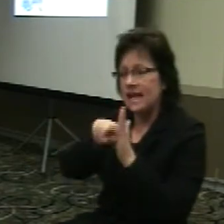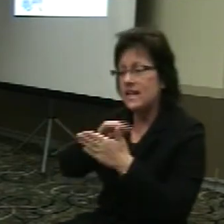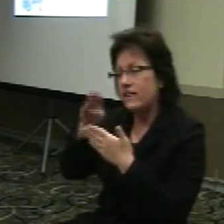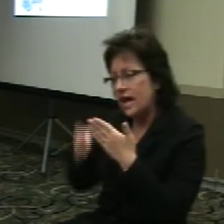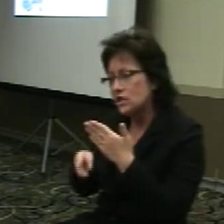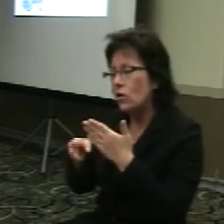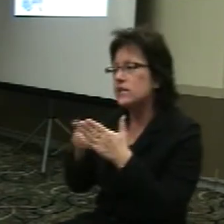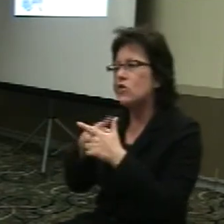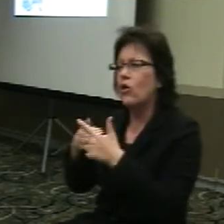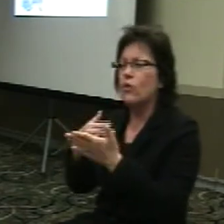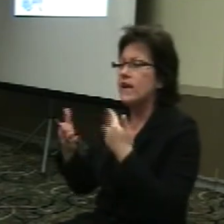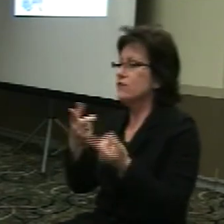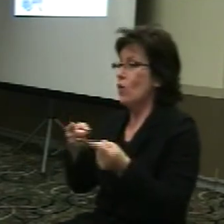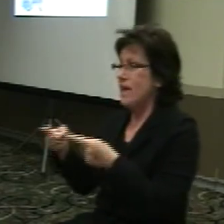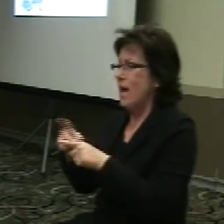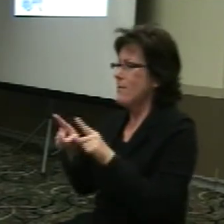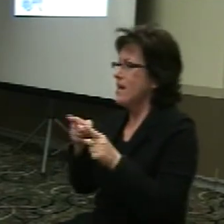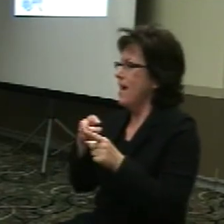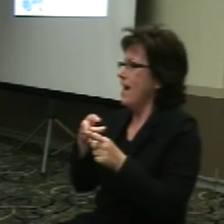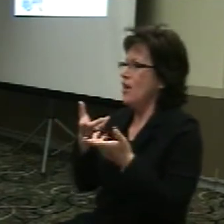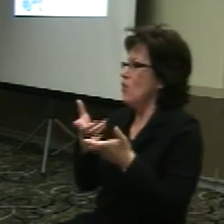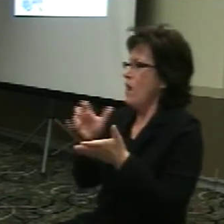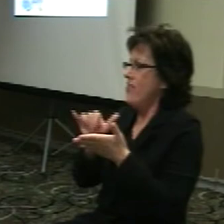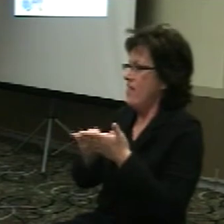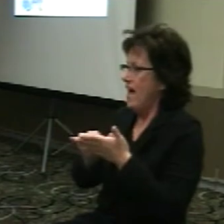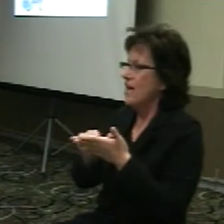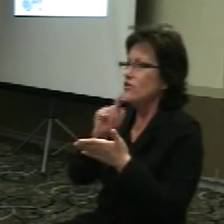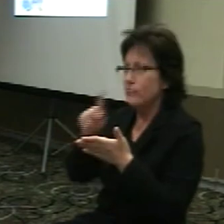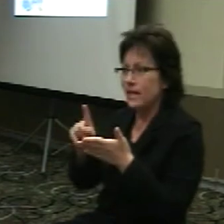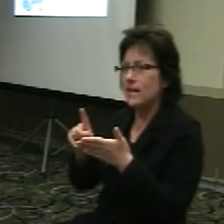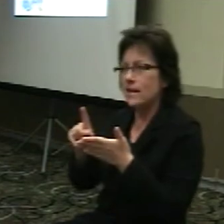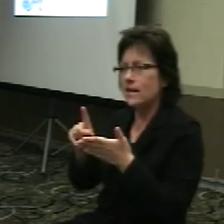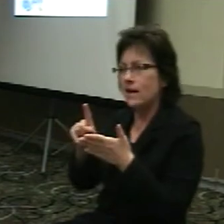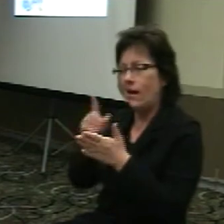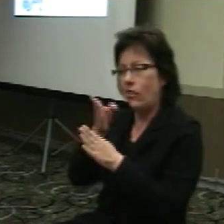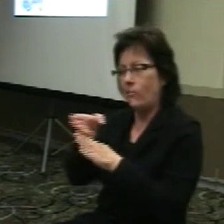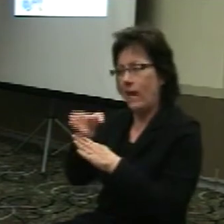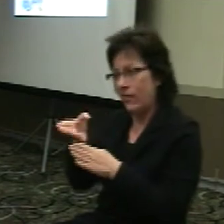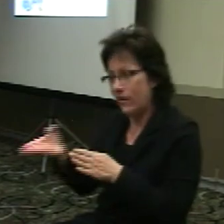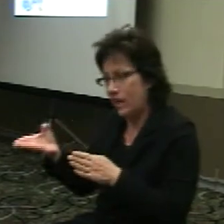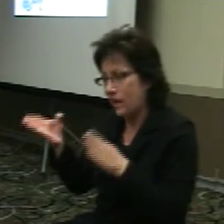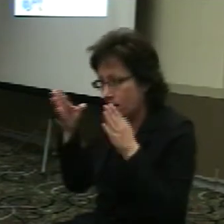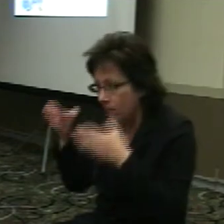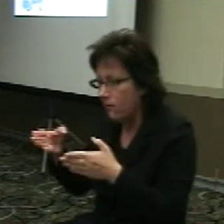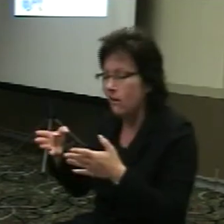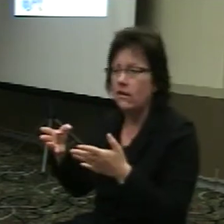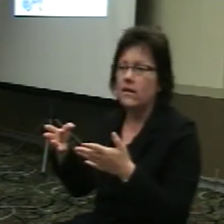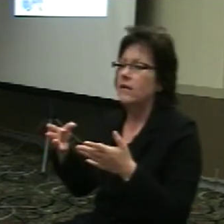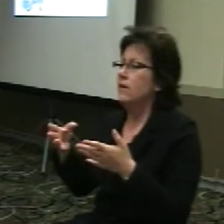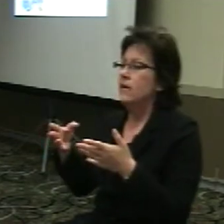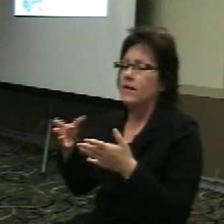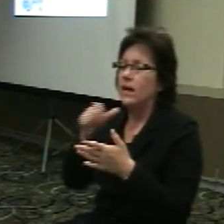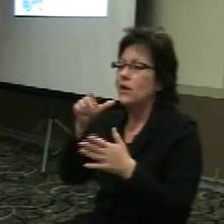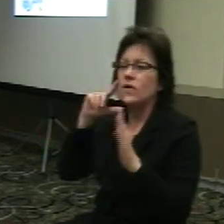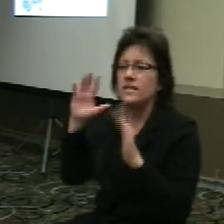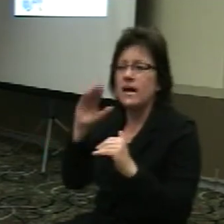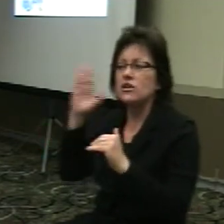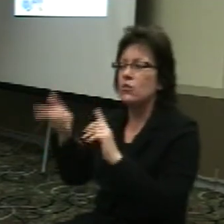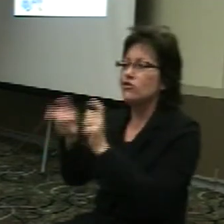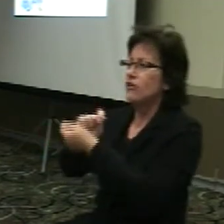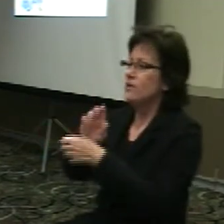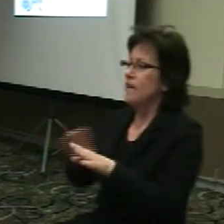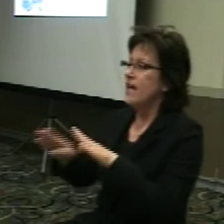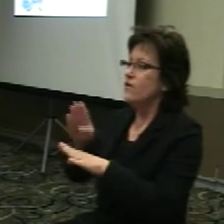going on. But I don't want that to carry the day, and I can't anticipate that that's going to change behavior in the long haul for